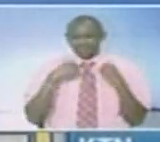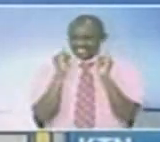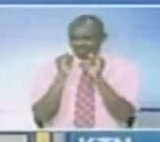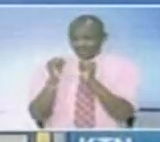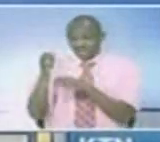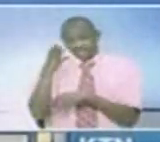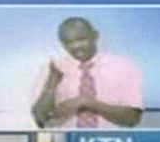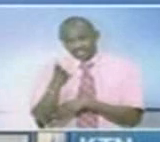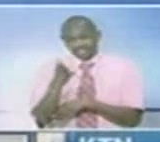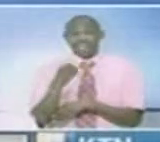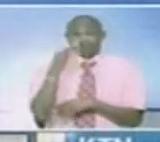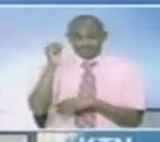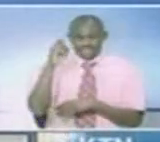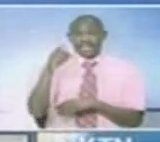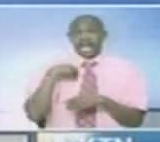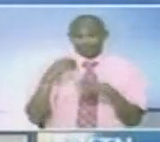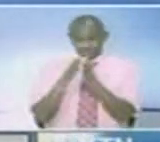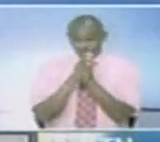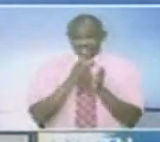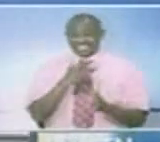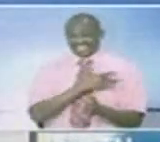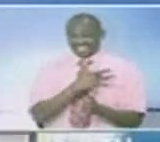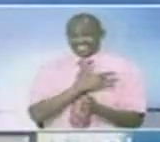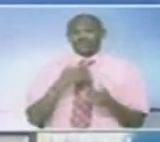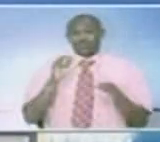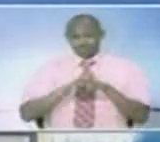things. Fred Omulo brings us this inspiring story.